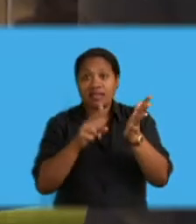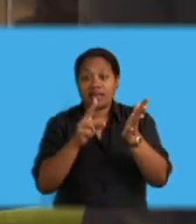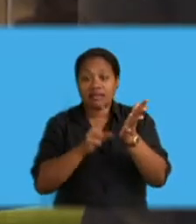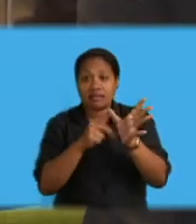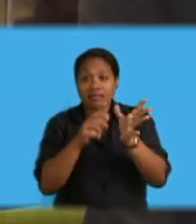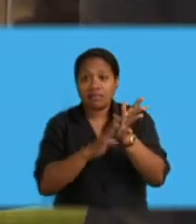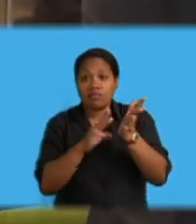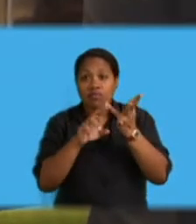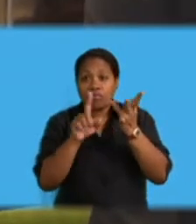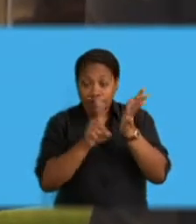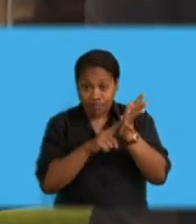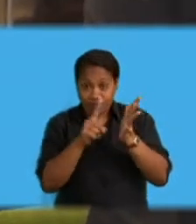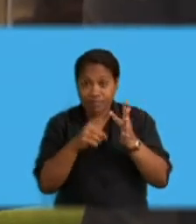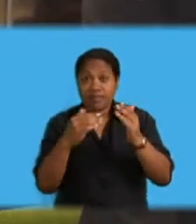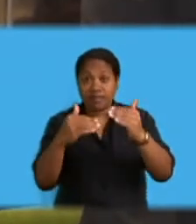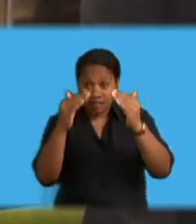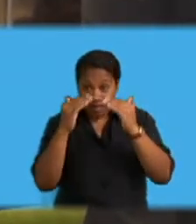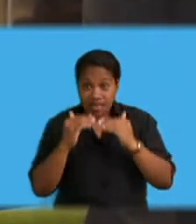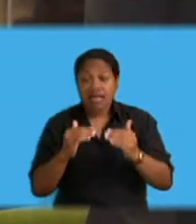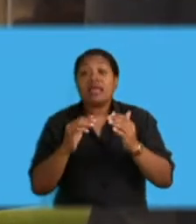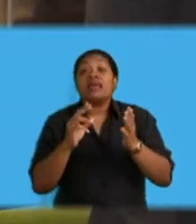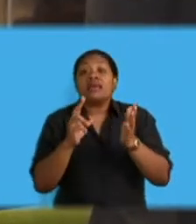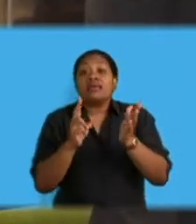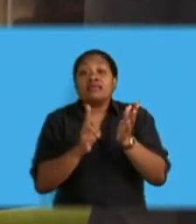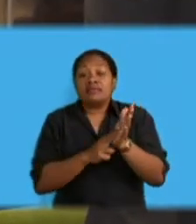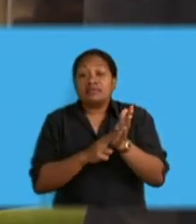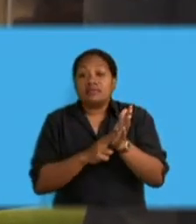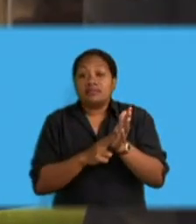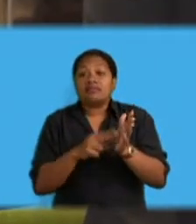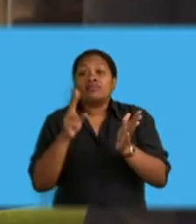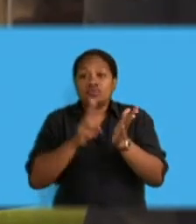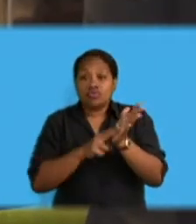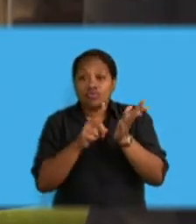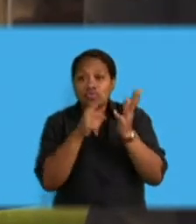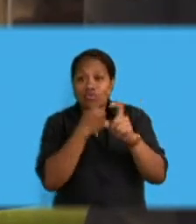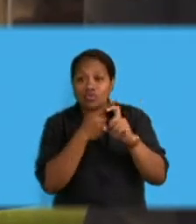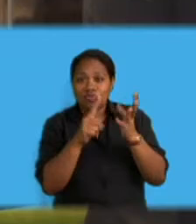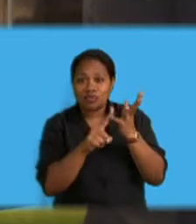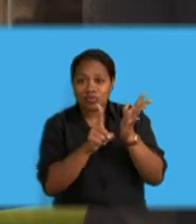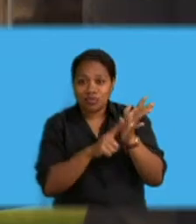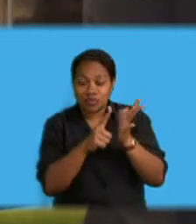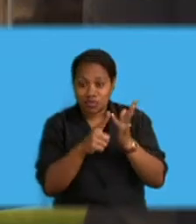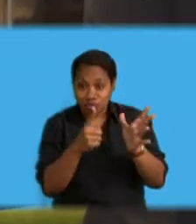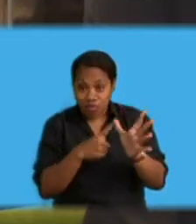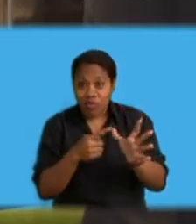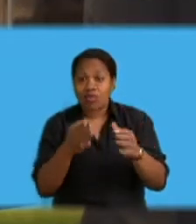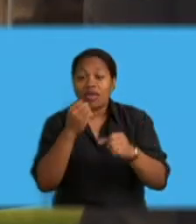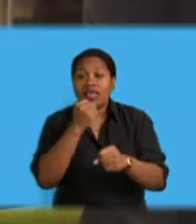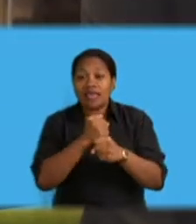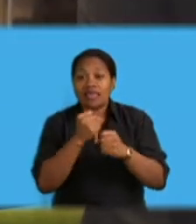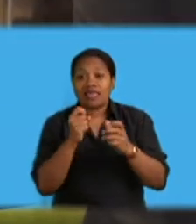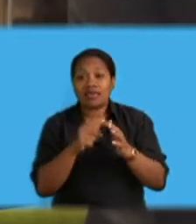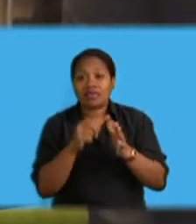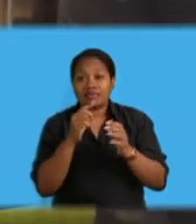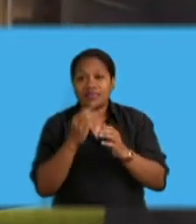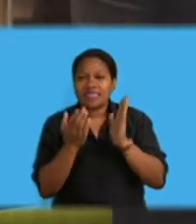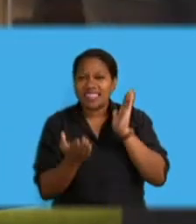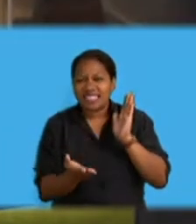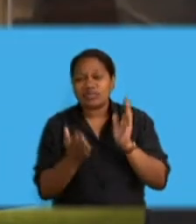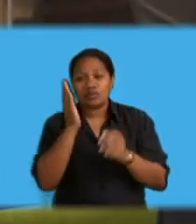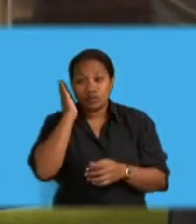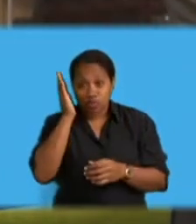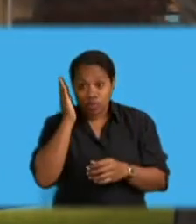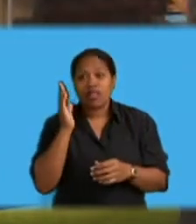Navunimbitu Catholic Primary School, Nukuloa Sanatan Dharam School, Garalevu Hindu Primary School, Ravi Ravi Sangam